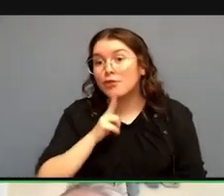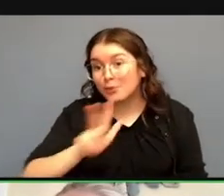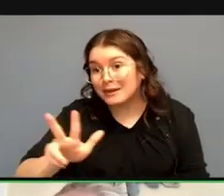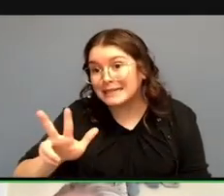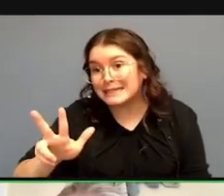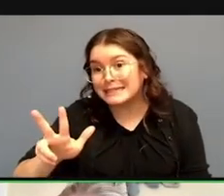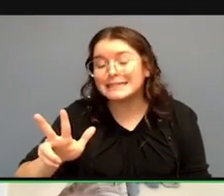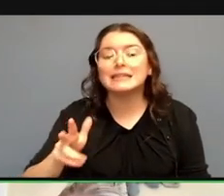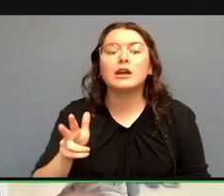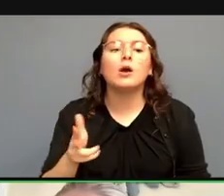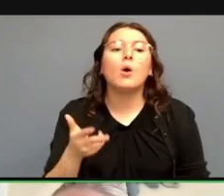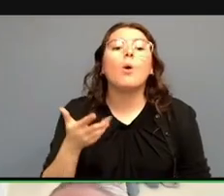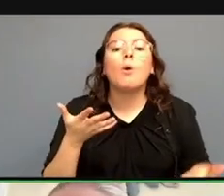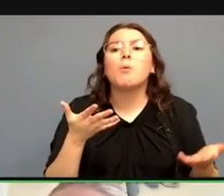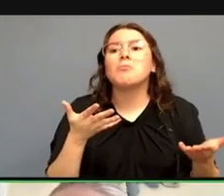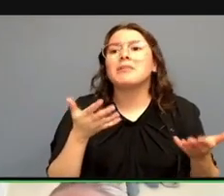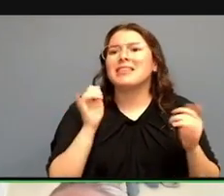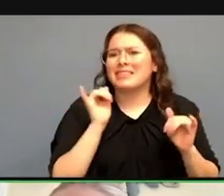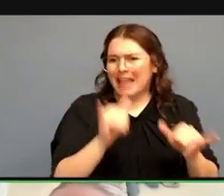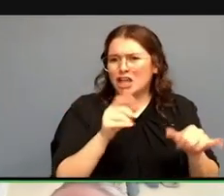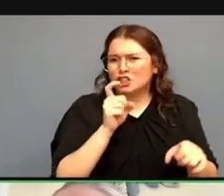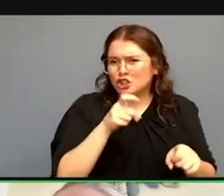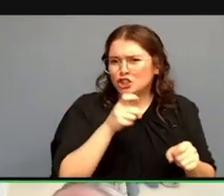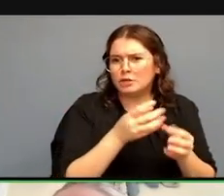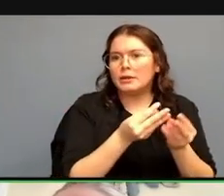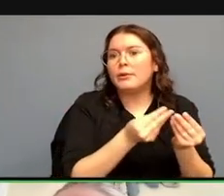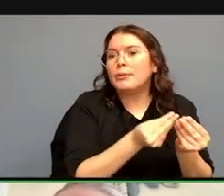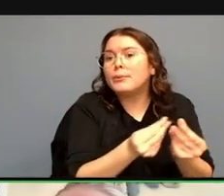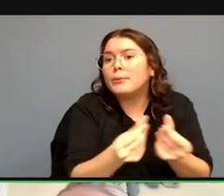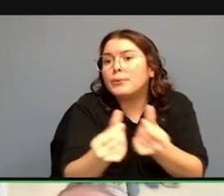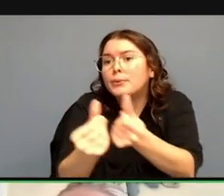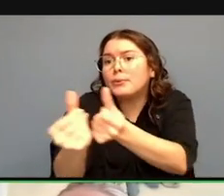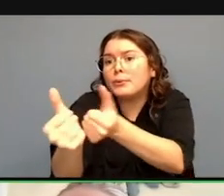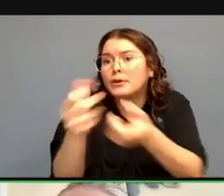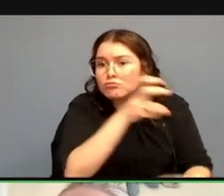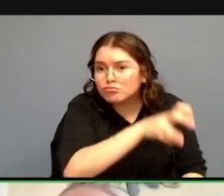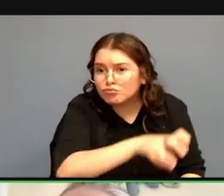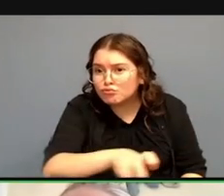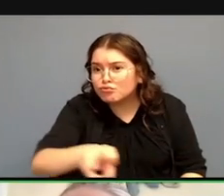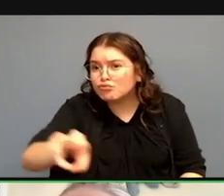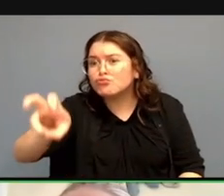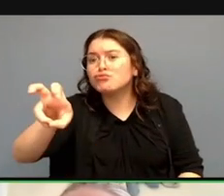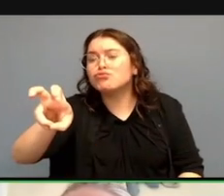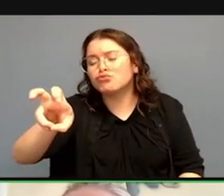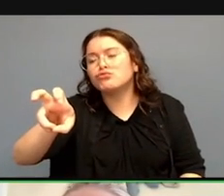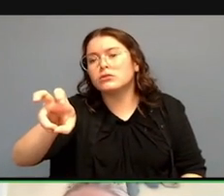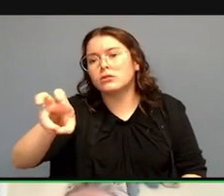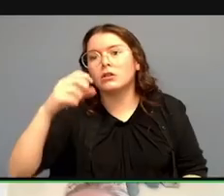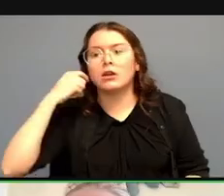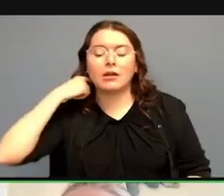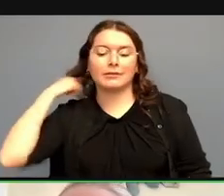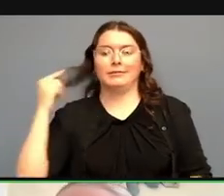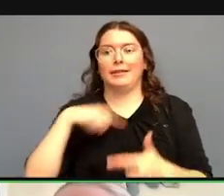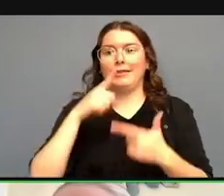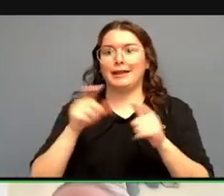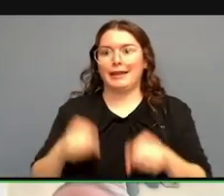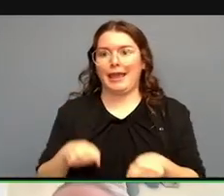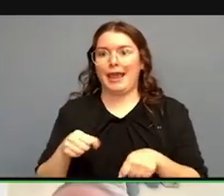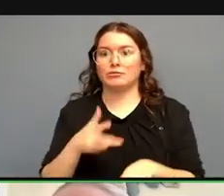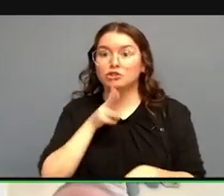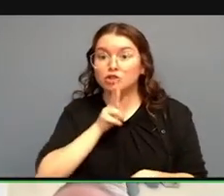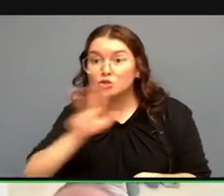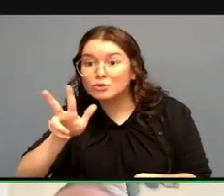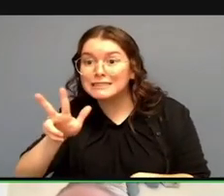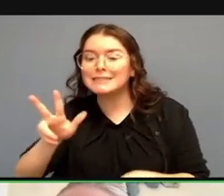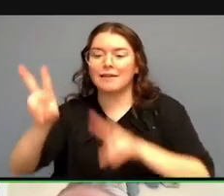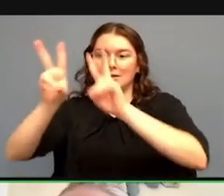And that should be a fairly seamless transition for your child to get then assessed by the time they turn 3 years